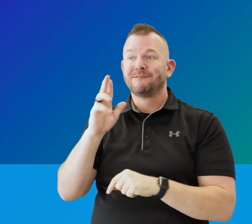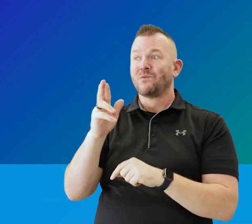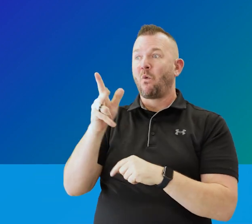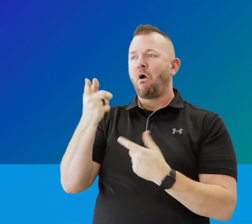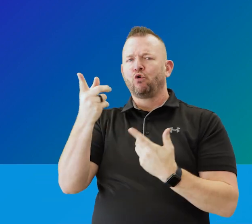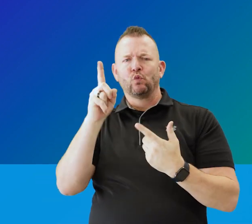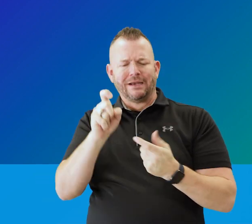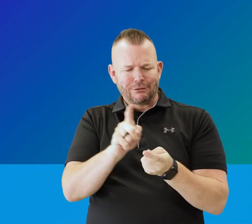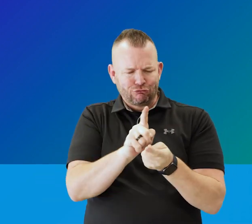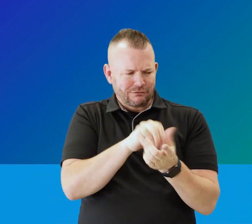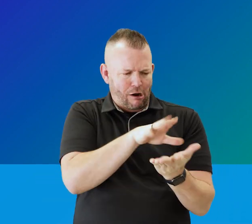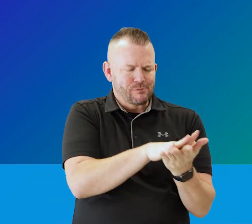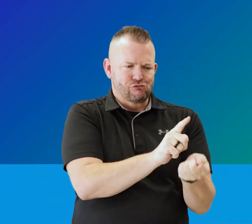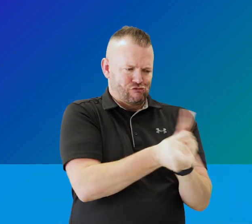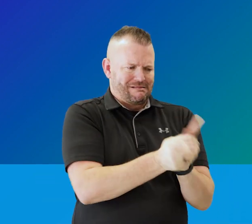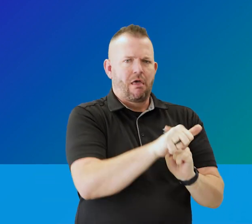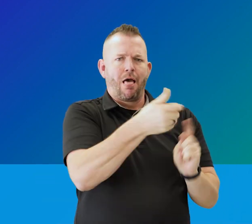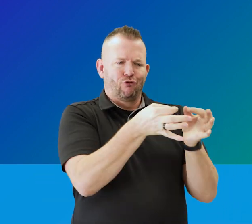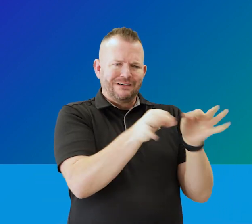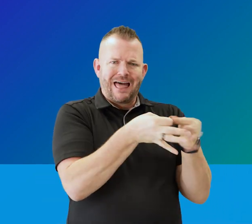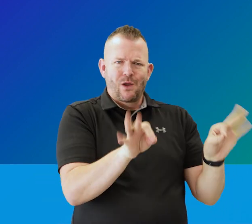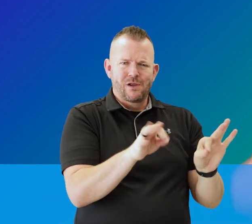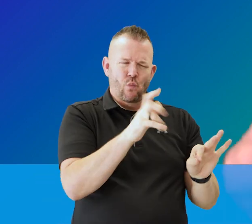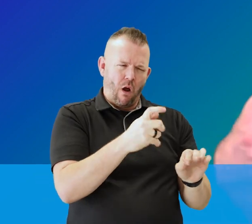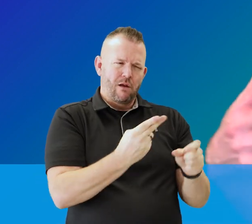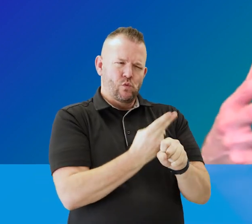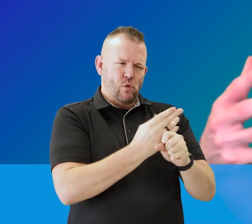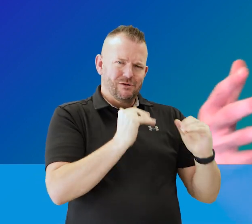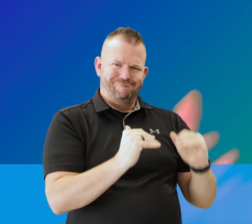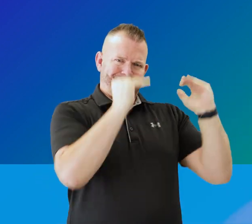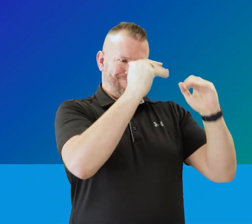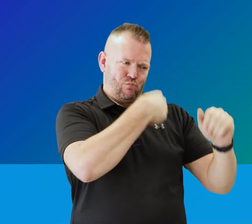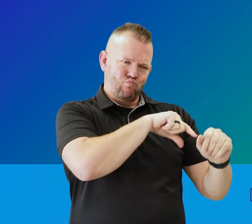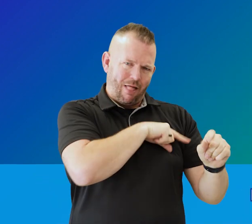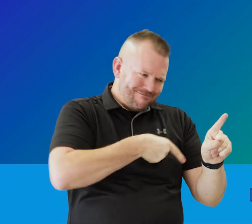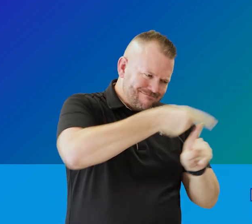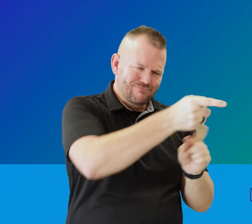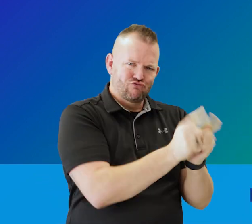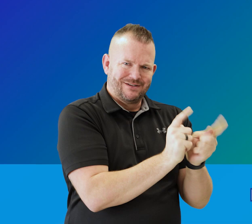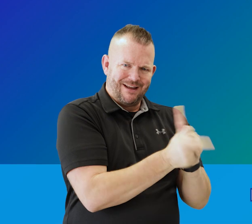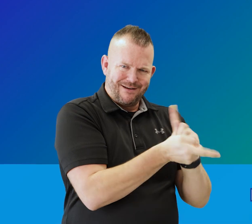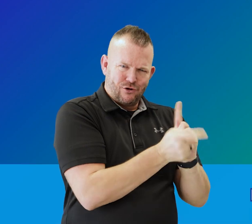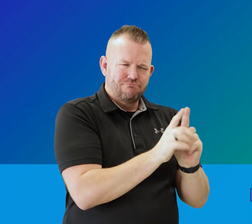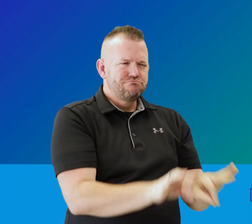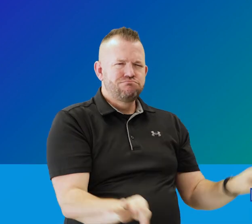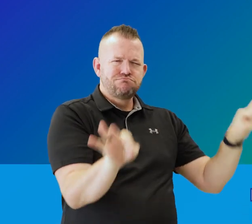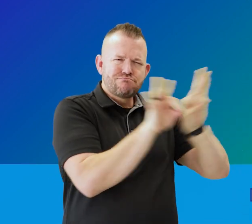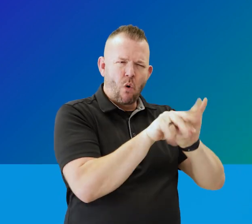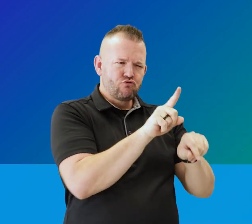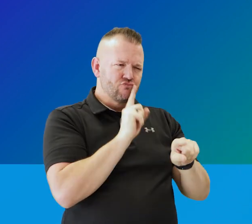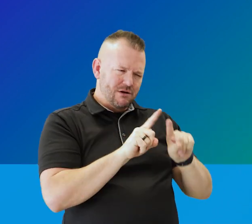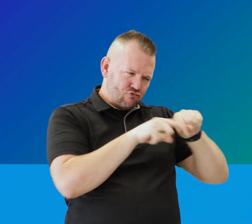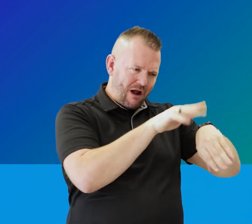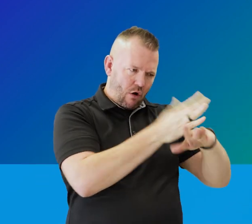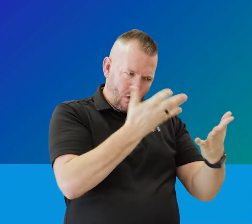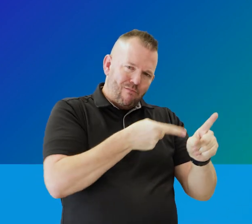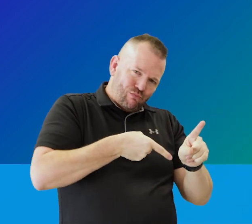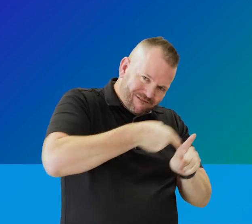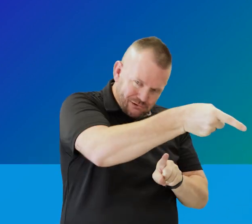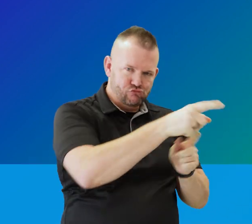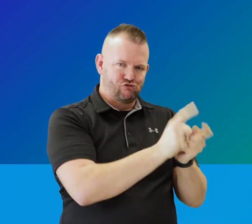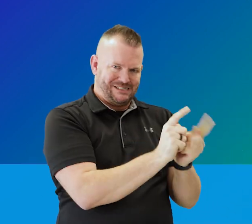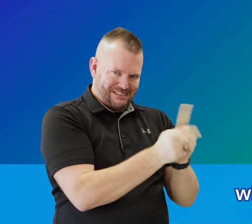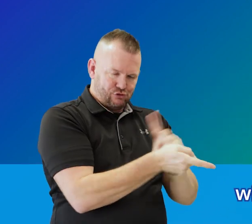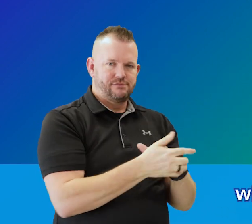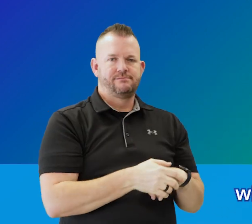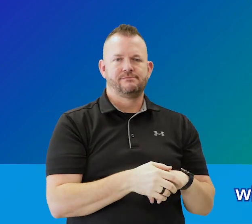expertly translated materials that you're going to be using throughout the year, make sure to have that done professionally.